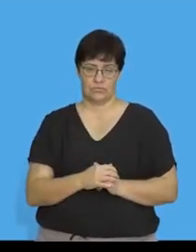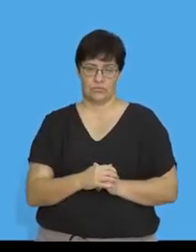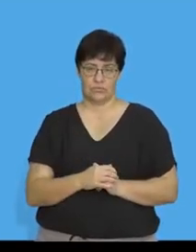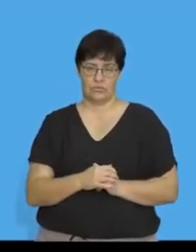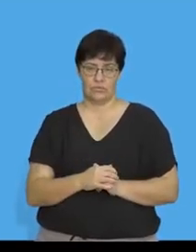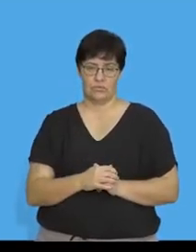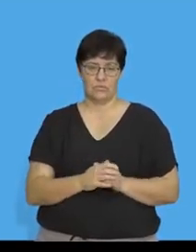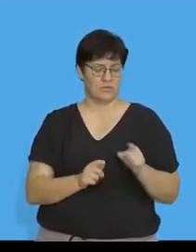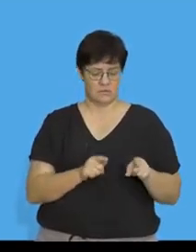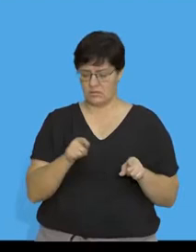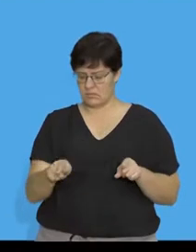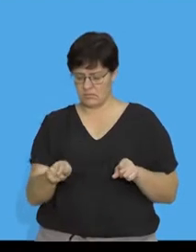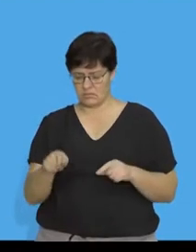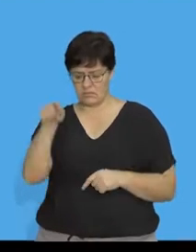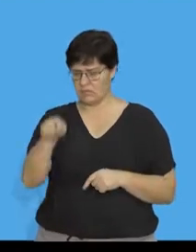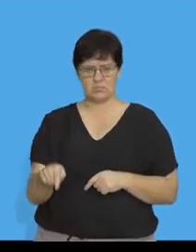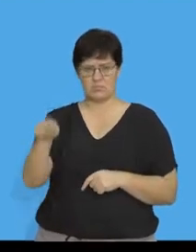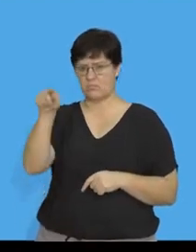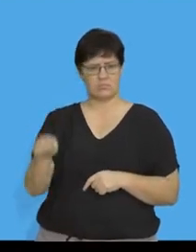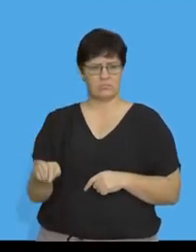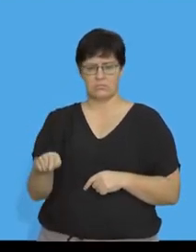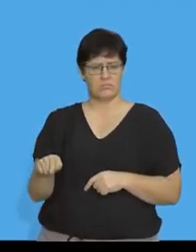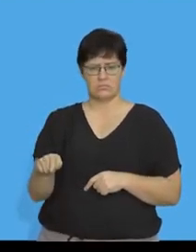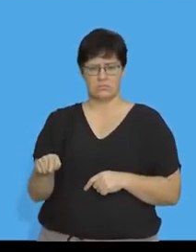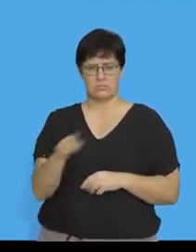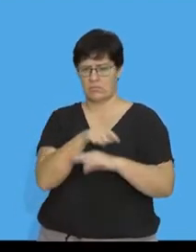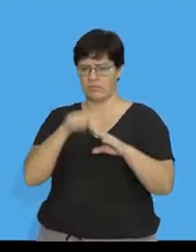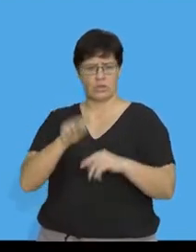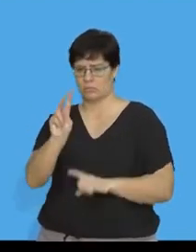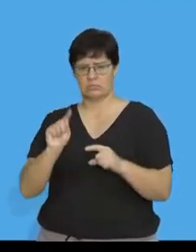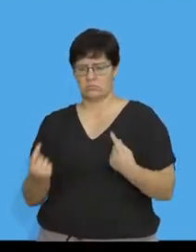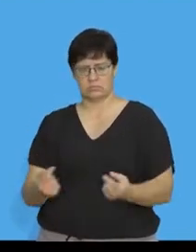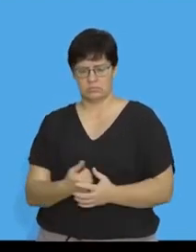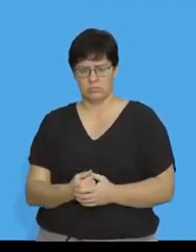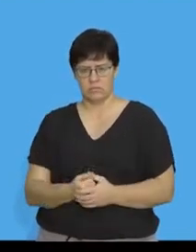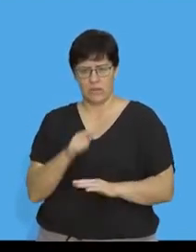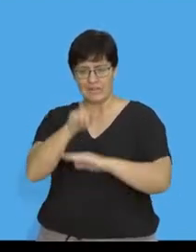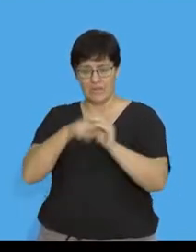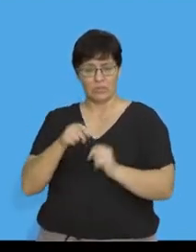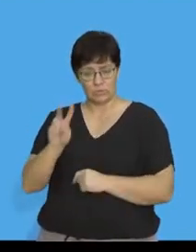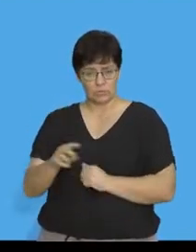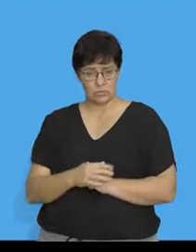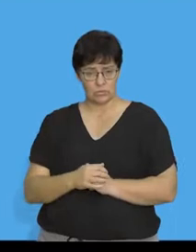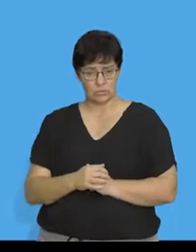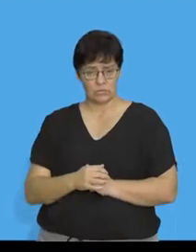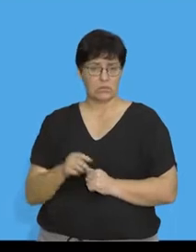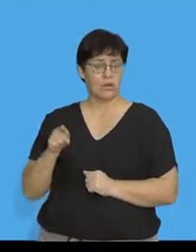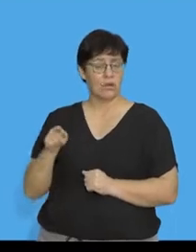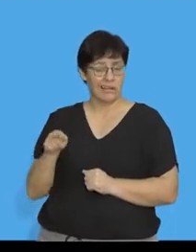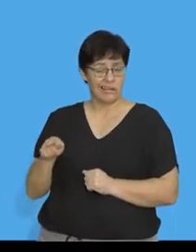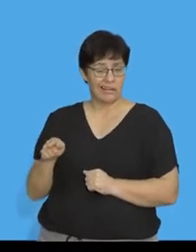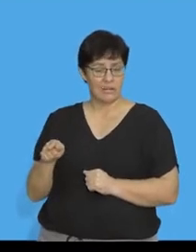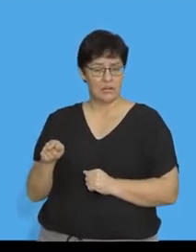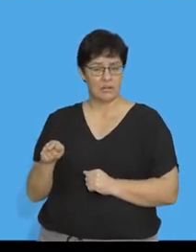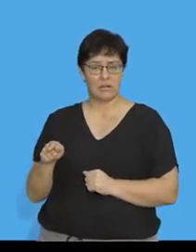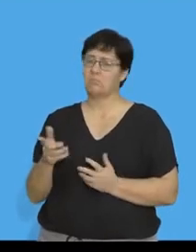in size. It went from 4 decimal places to only 3 decimal places. And so the trend is the same. From 100